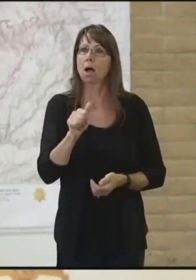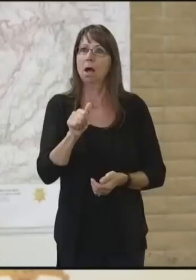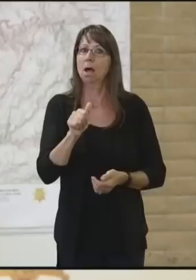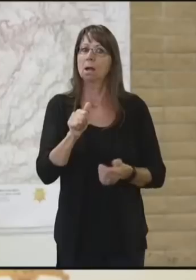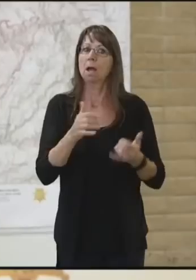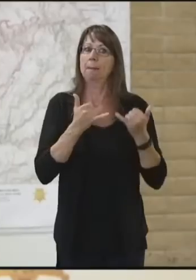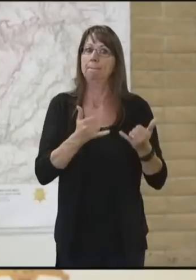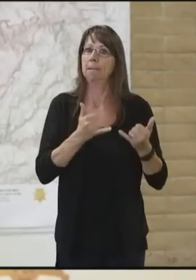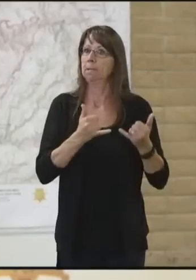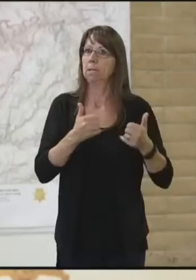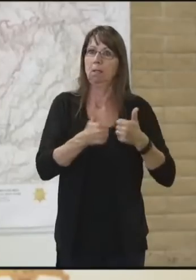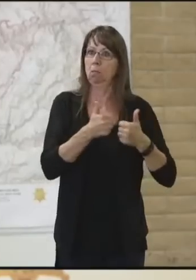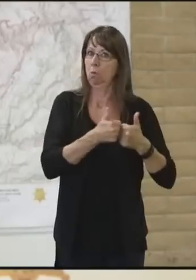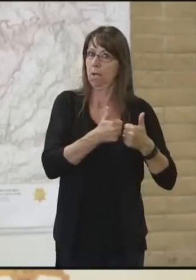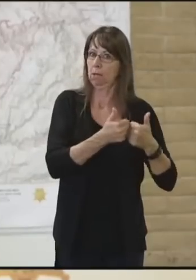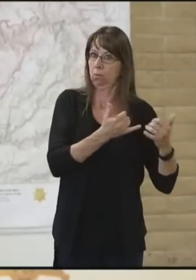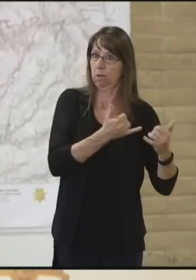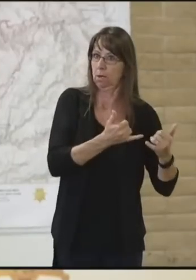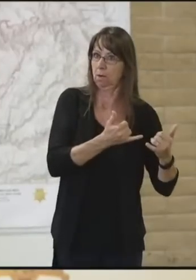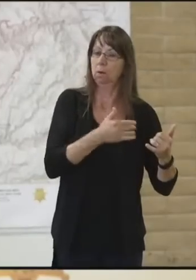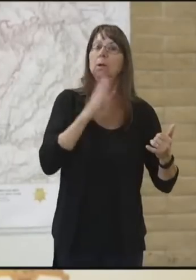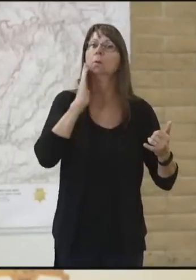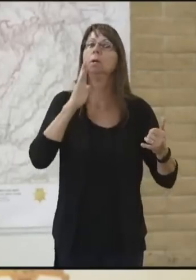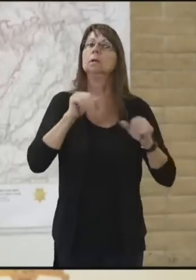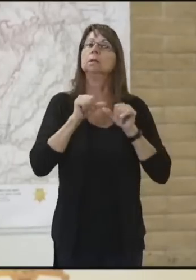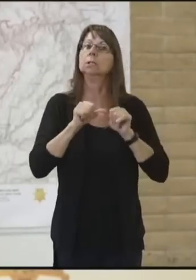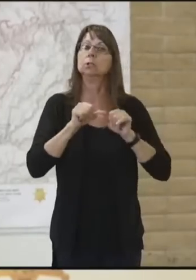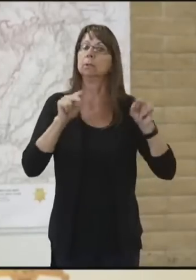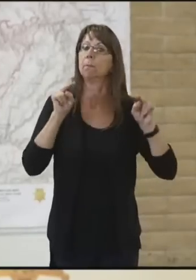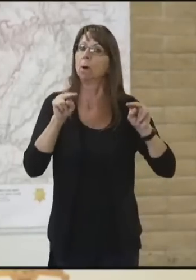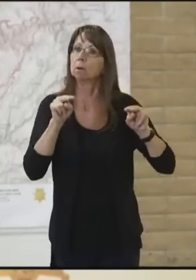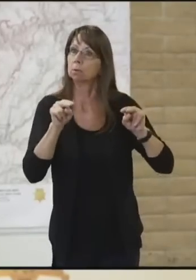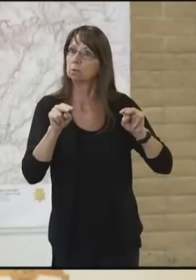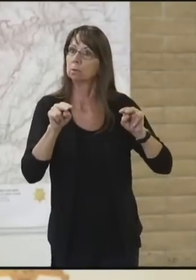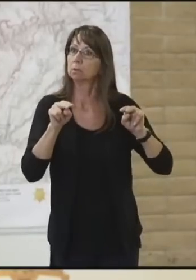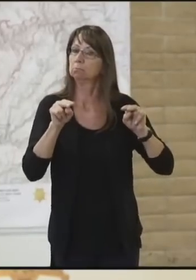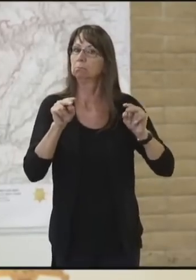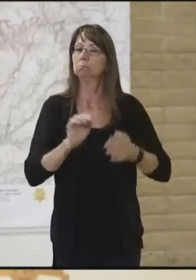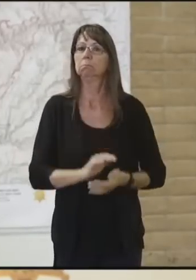of those communities. And we will continue to monitor that as we fight this fire.